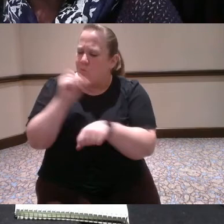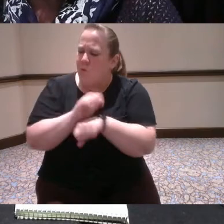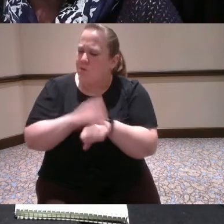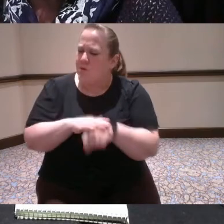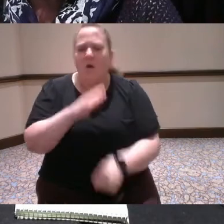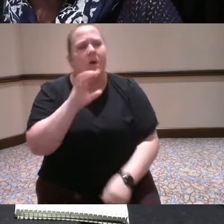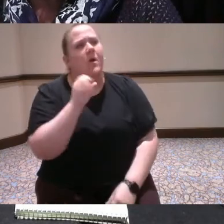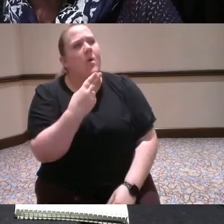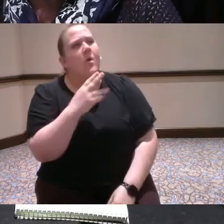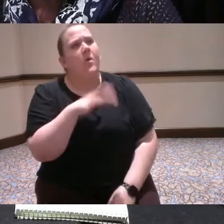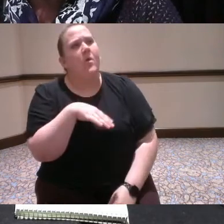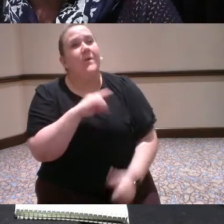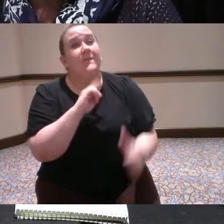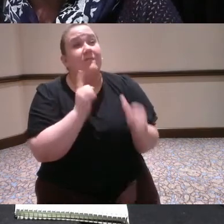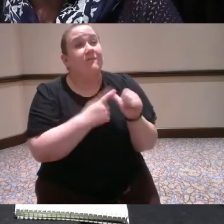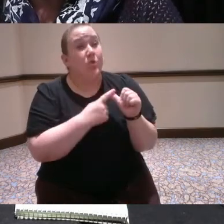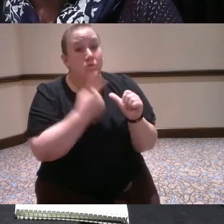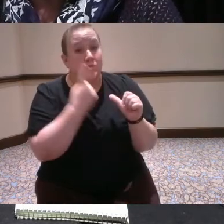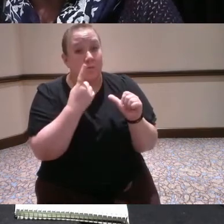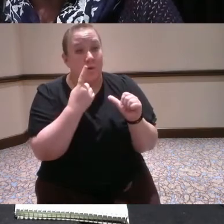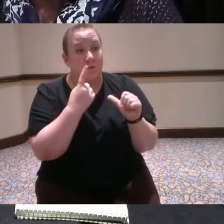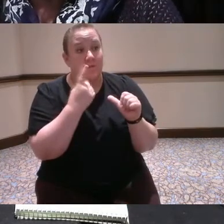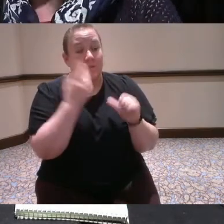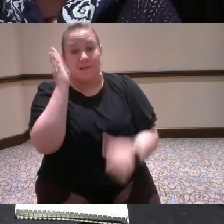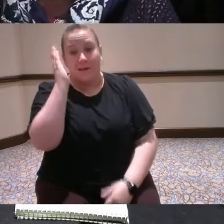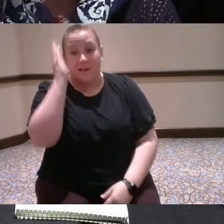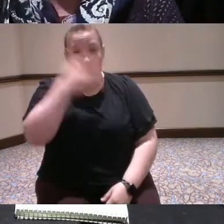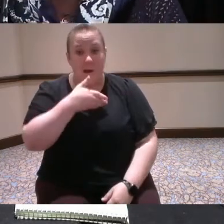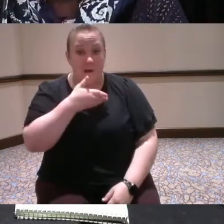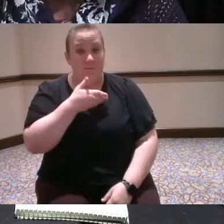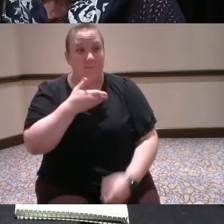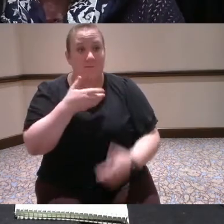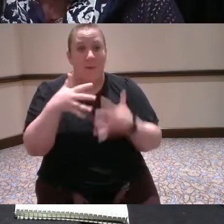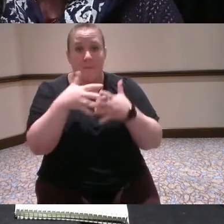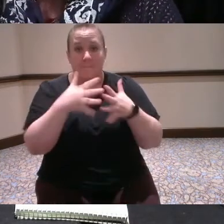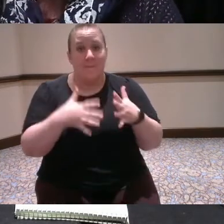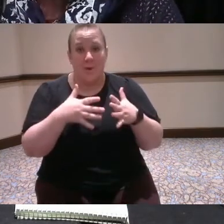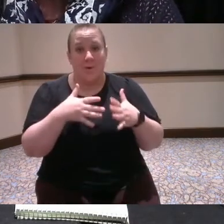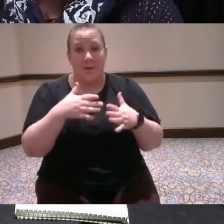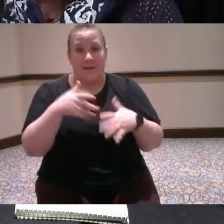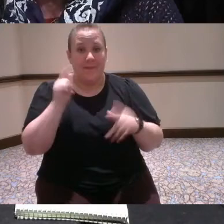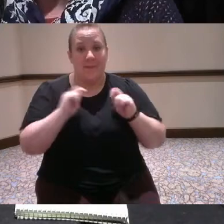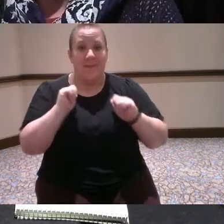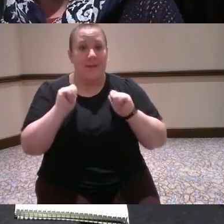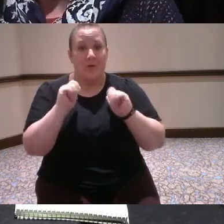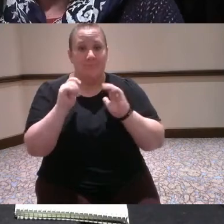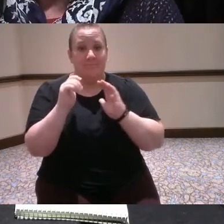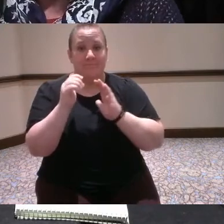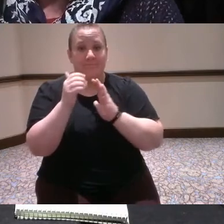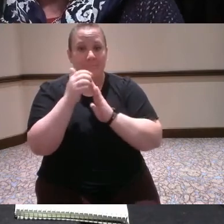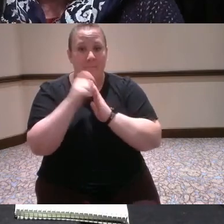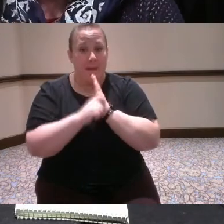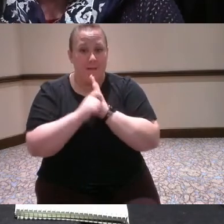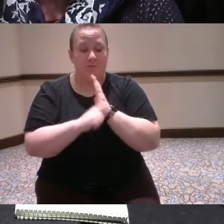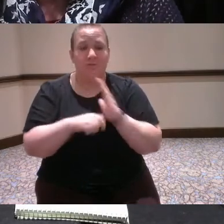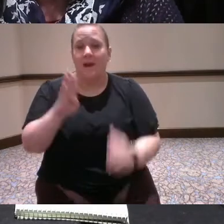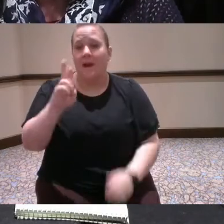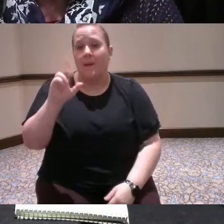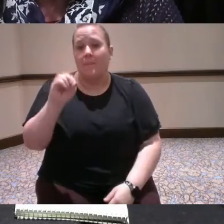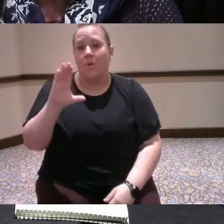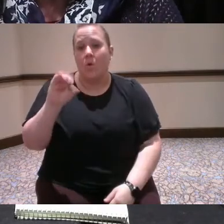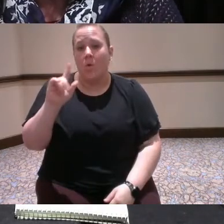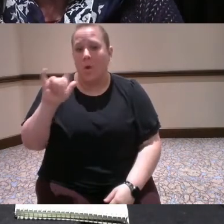on. The very first one that was on the cover of American Theatre magazine by Bricolage. Yes. Oh, Bricolage.